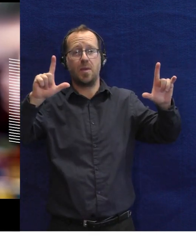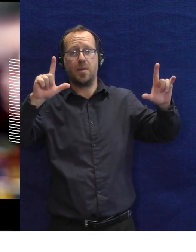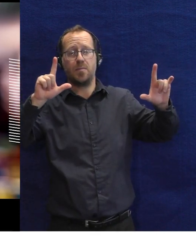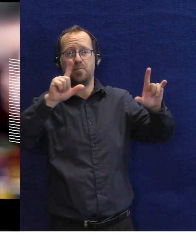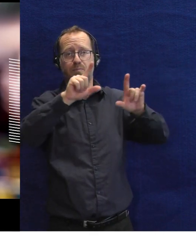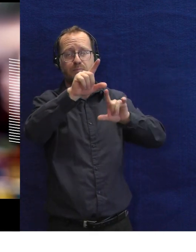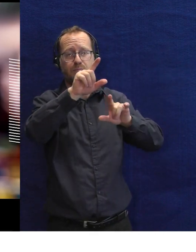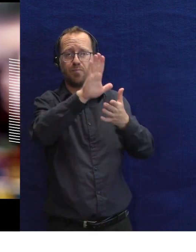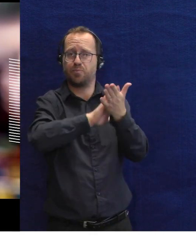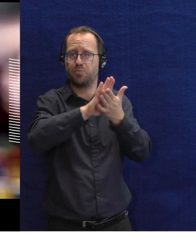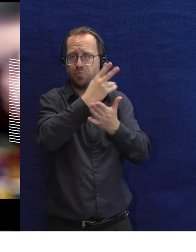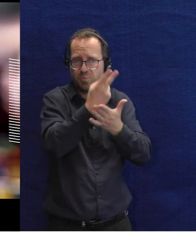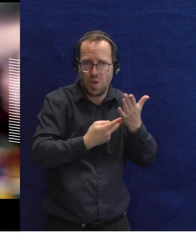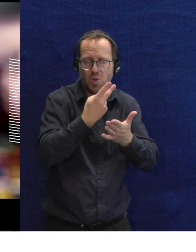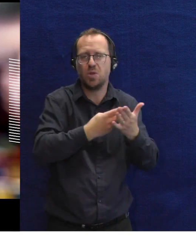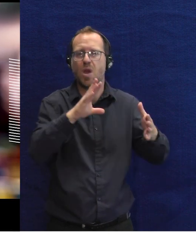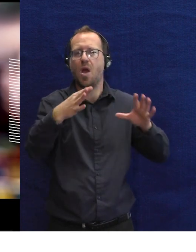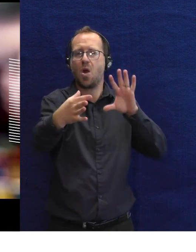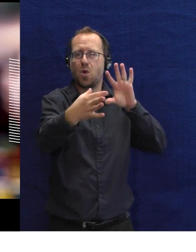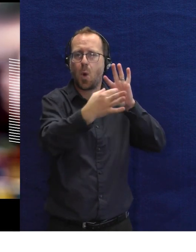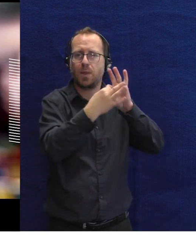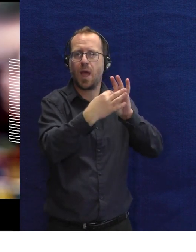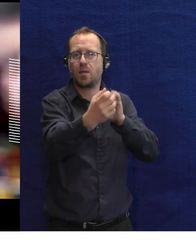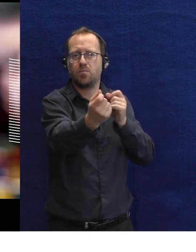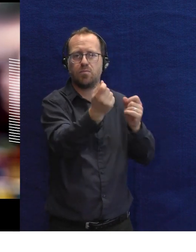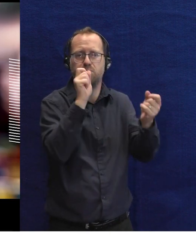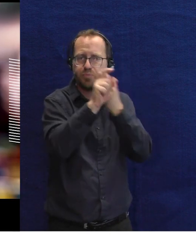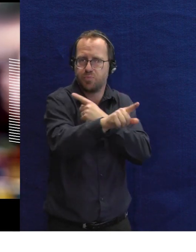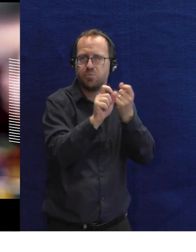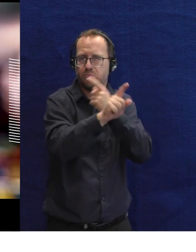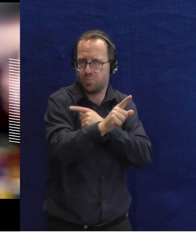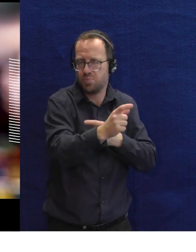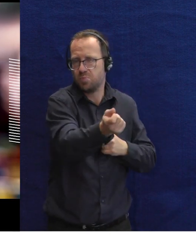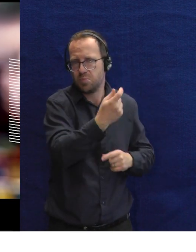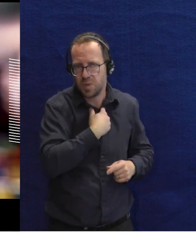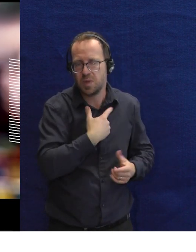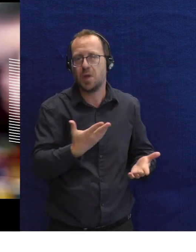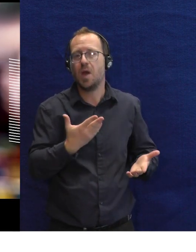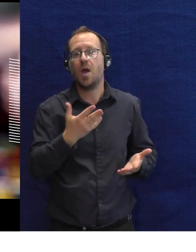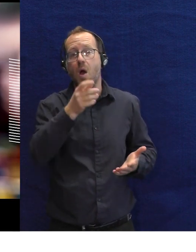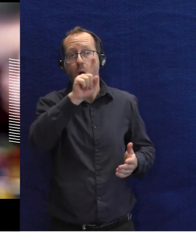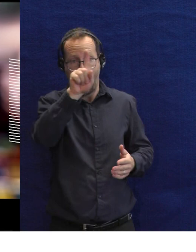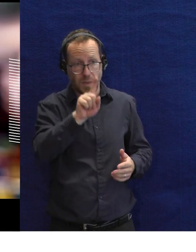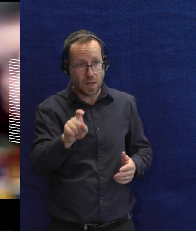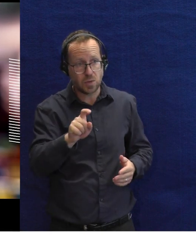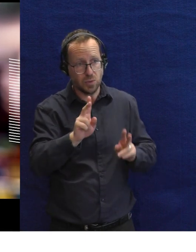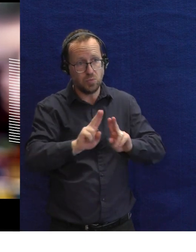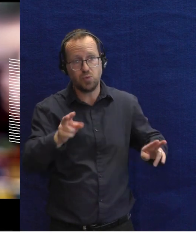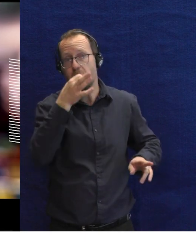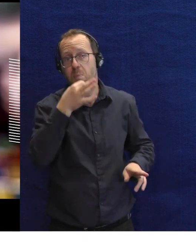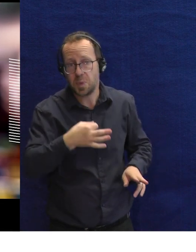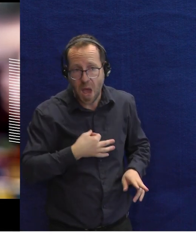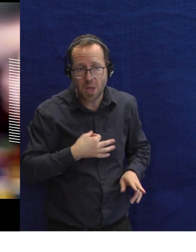if it is just for the contact details which are there, so if you have a question, please do not hesitate to ask